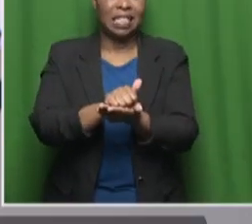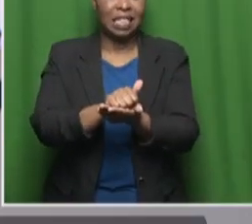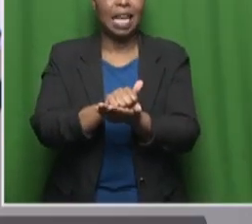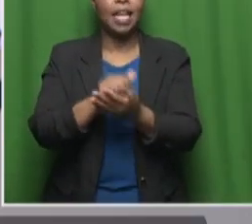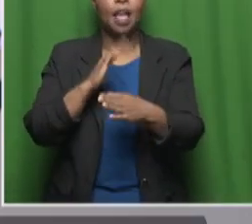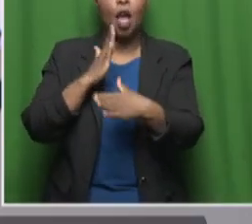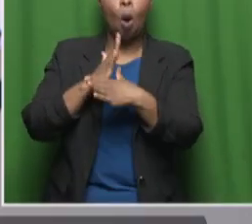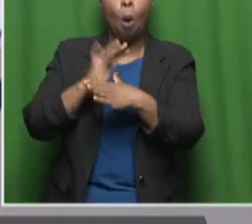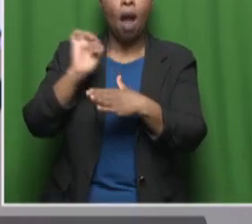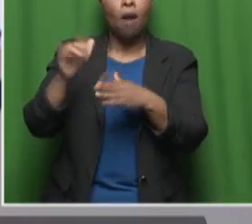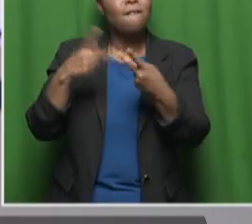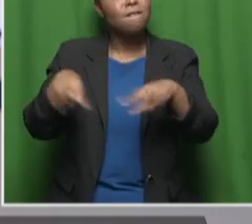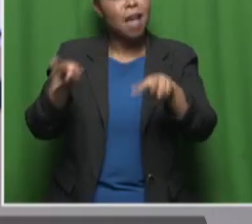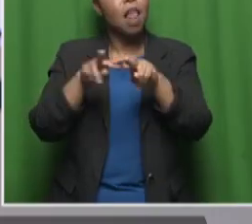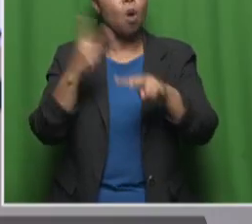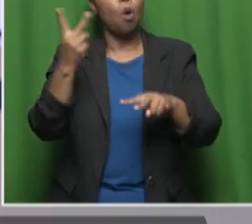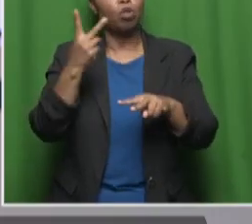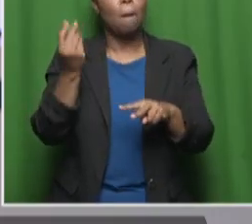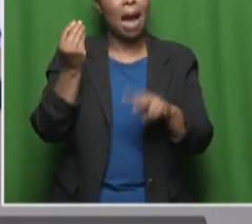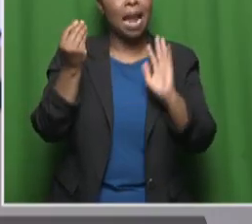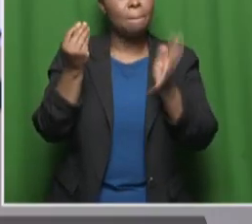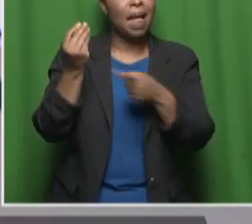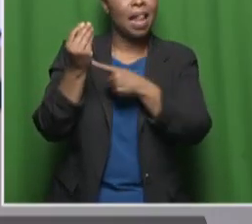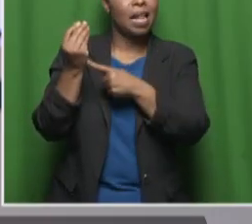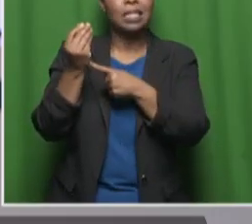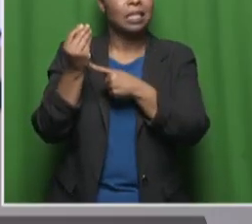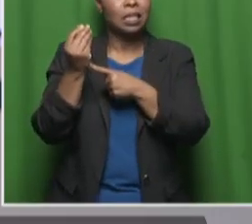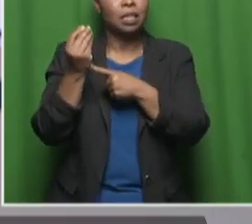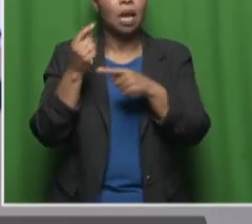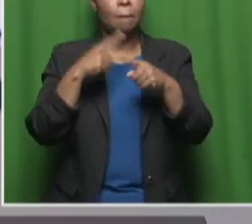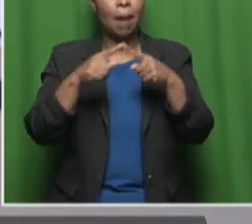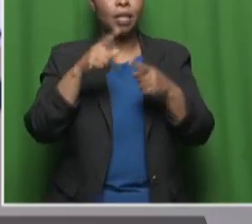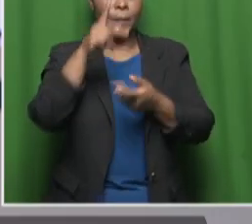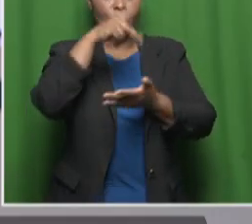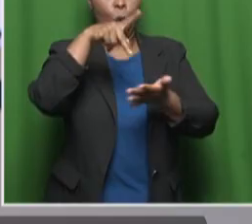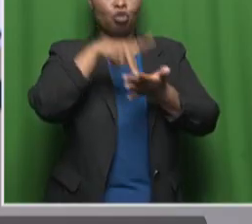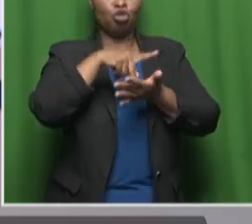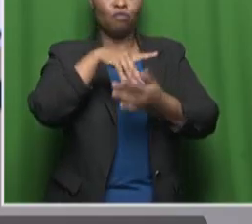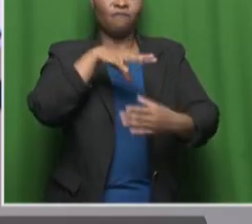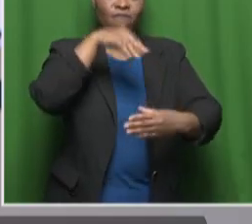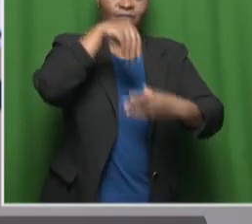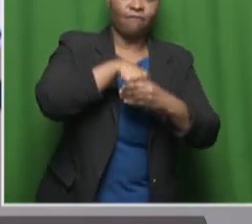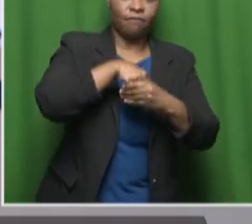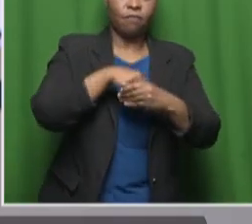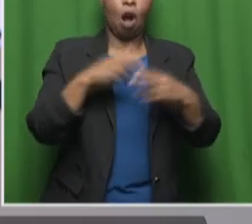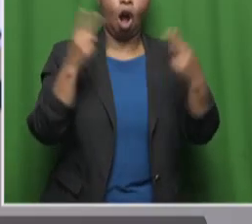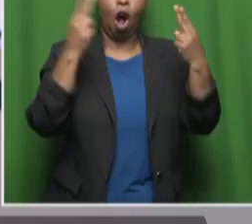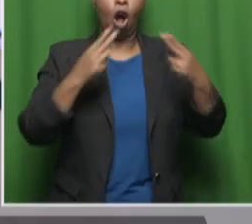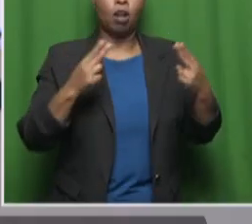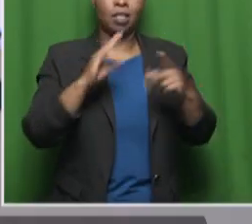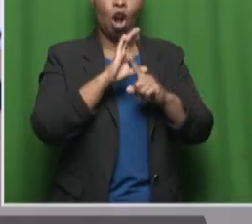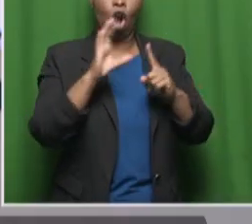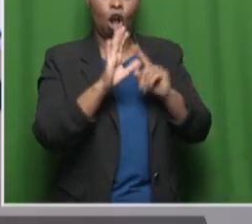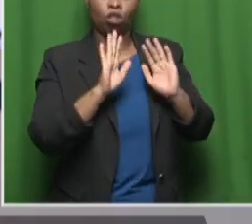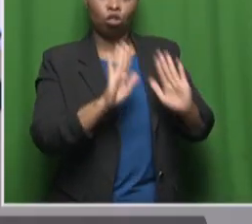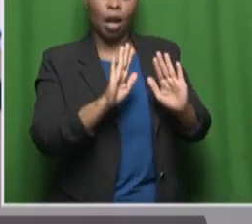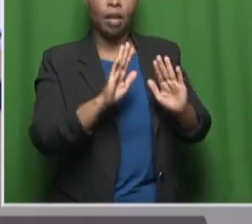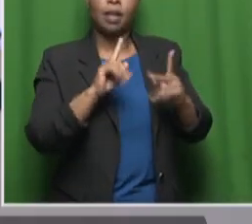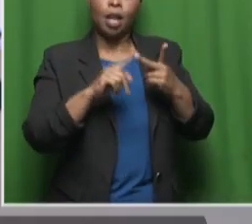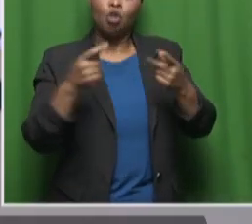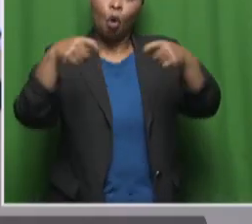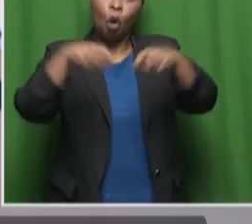in monetary terms, but also in terms of positioning arts and culture as an important contributor to South African society